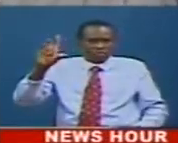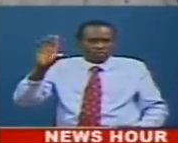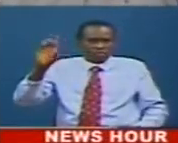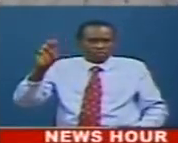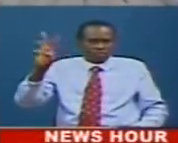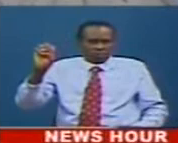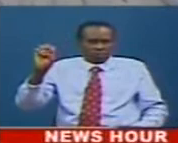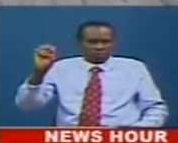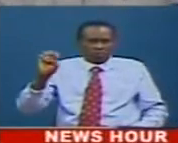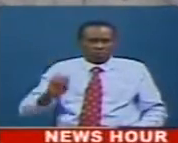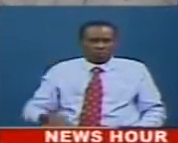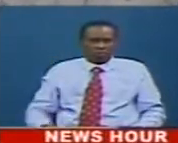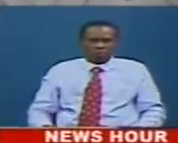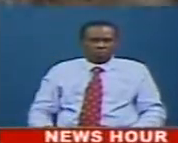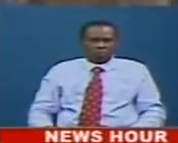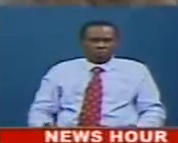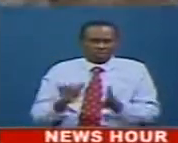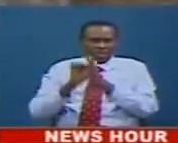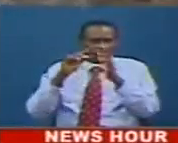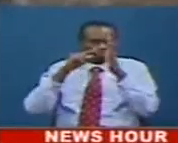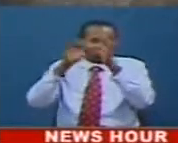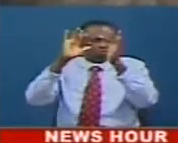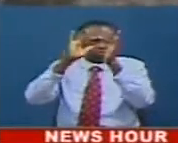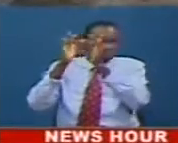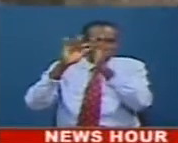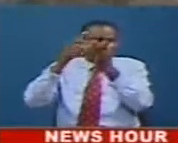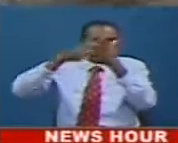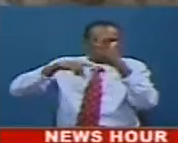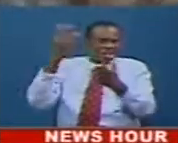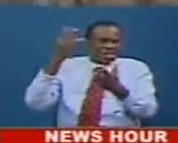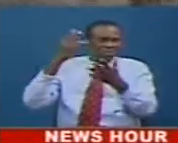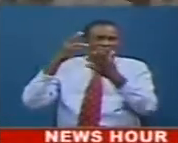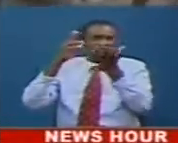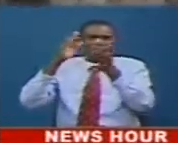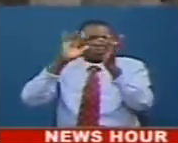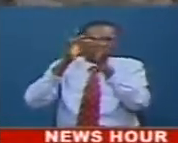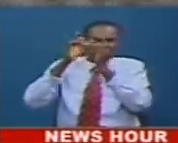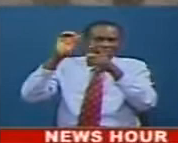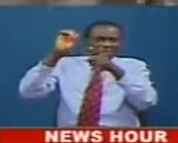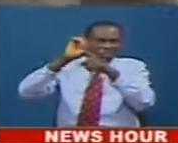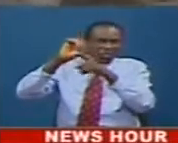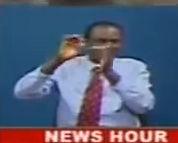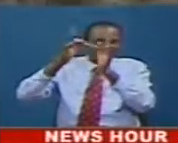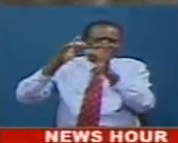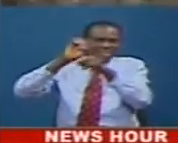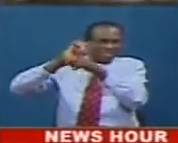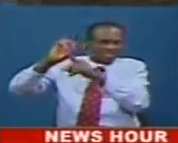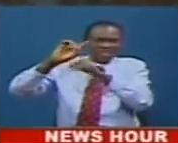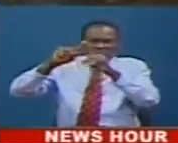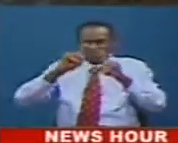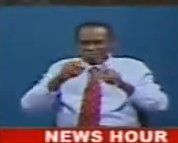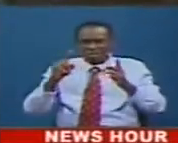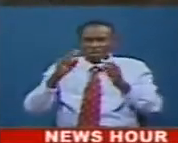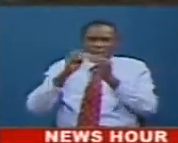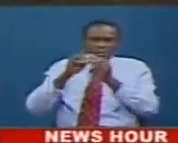doing the dance and posting them on social media. Another new dance trending in Ghana, especially among the youth in tertiary institutions